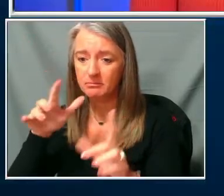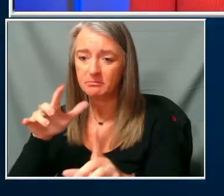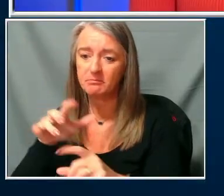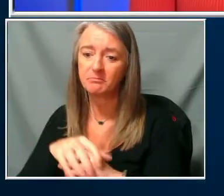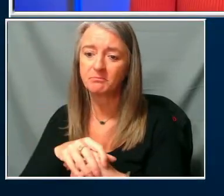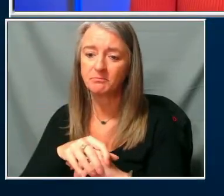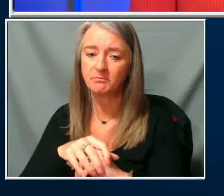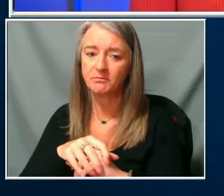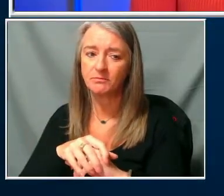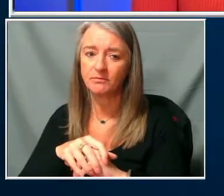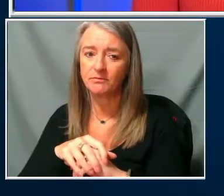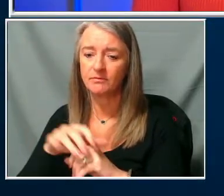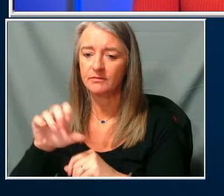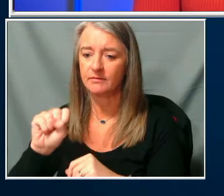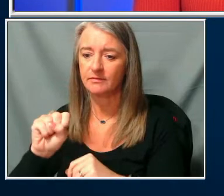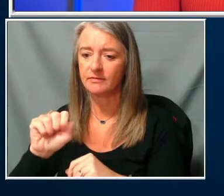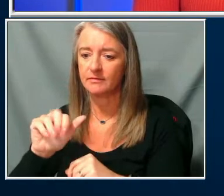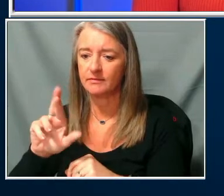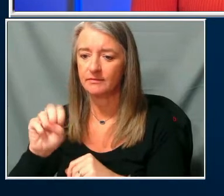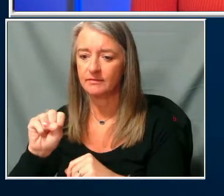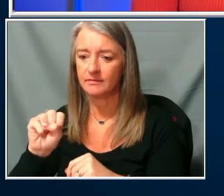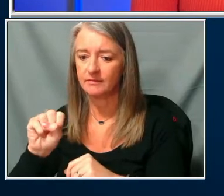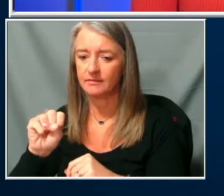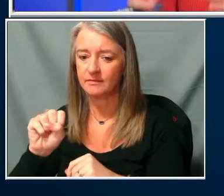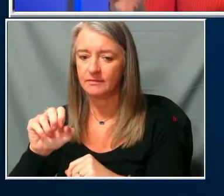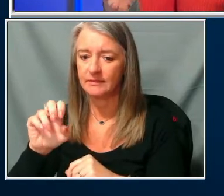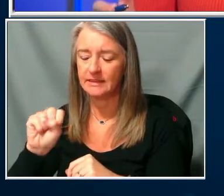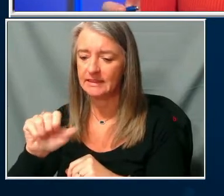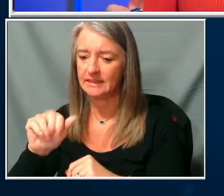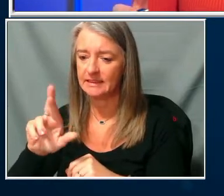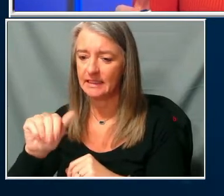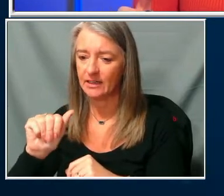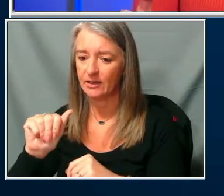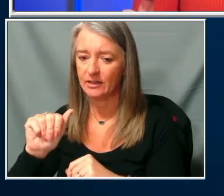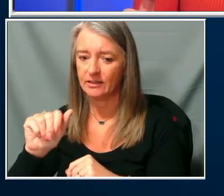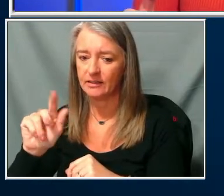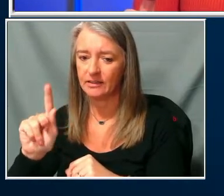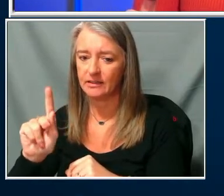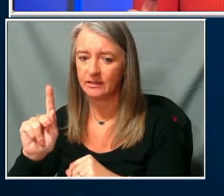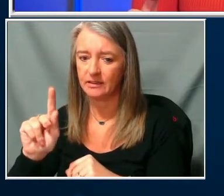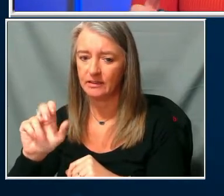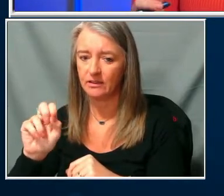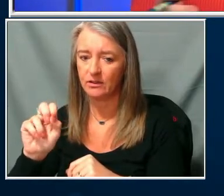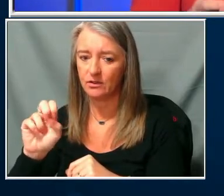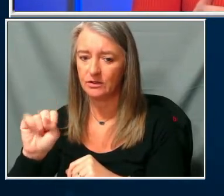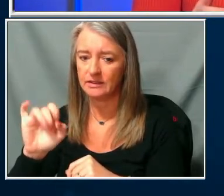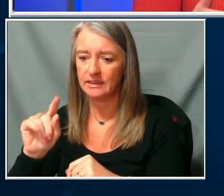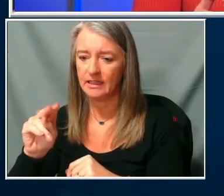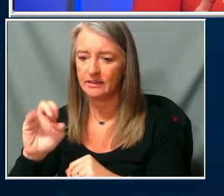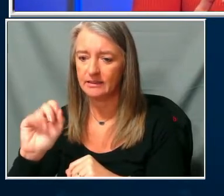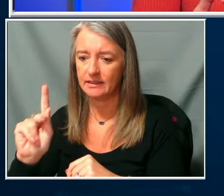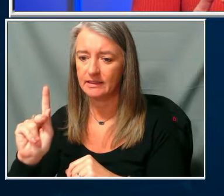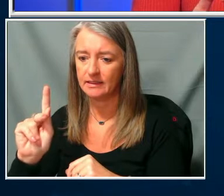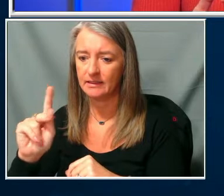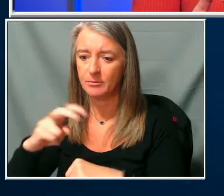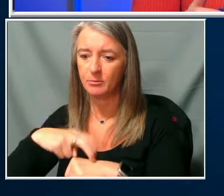in Sarah Kostelnik. She's going to drop some potato knowledge for us. Okay, she's a board